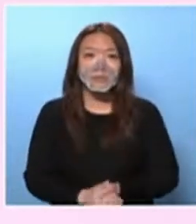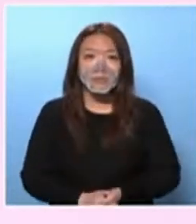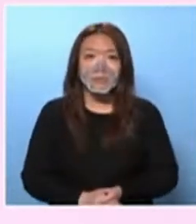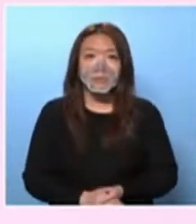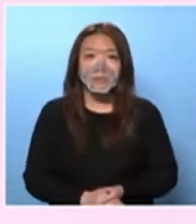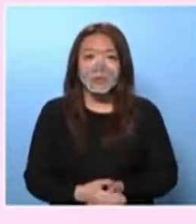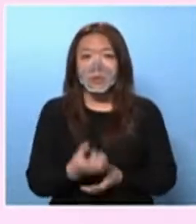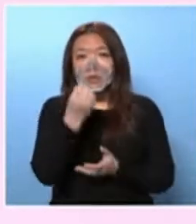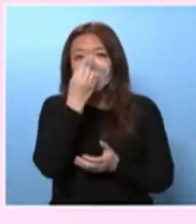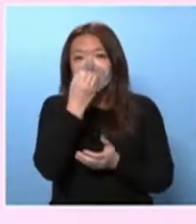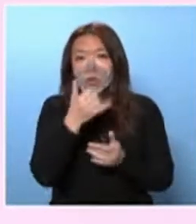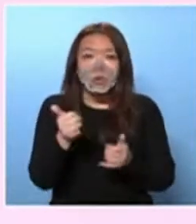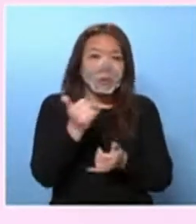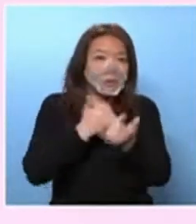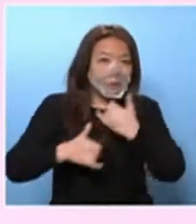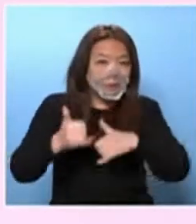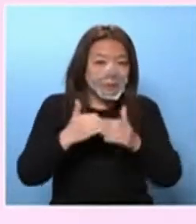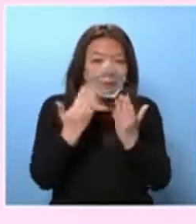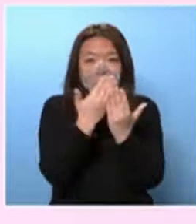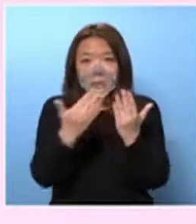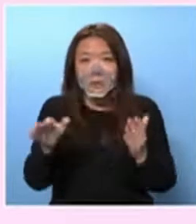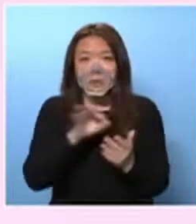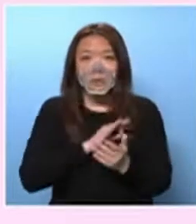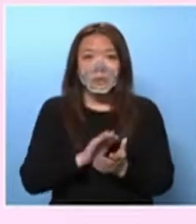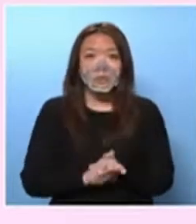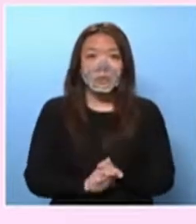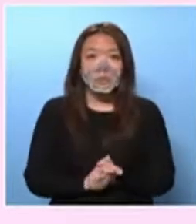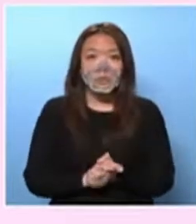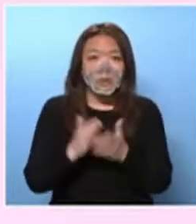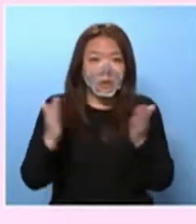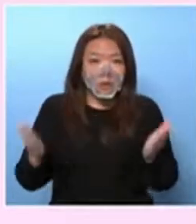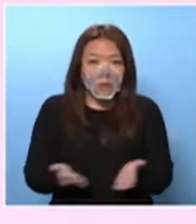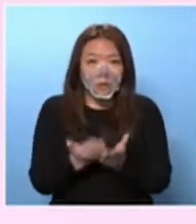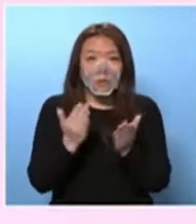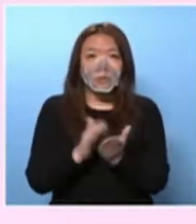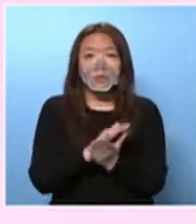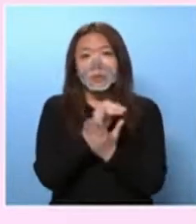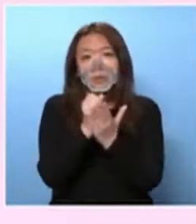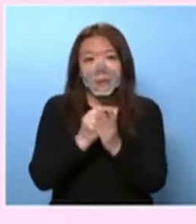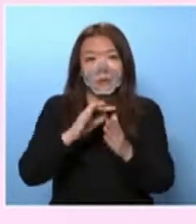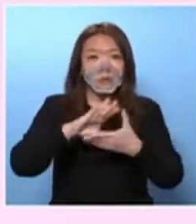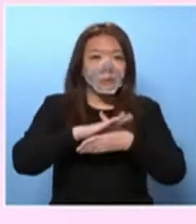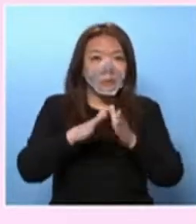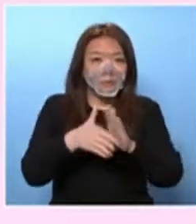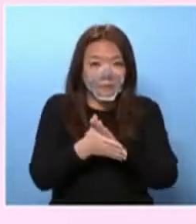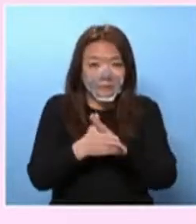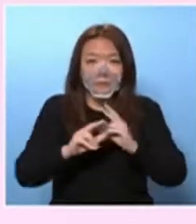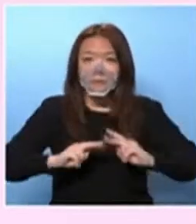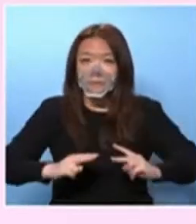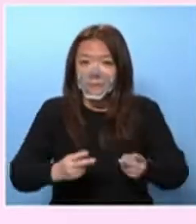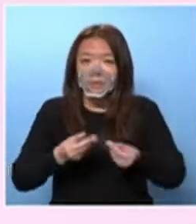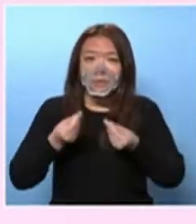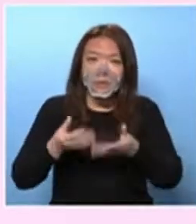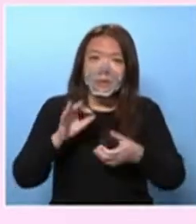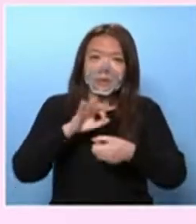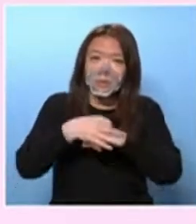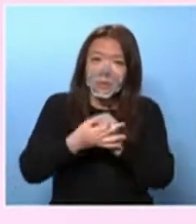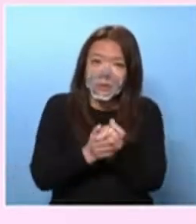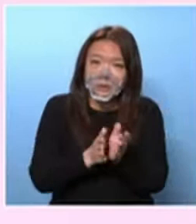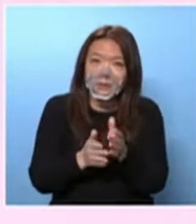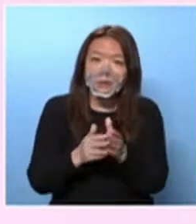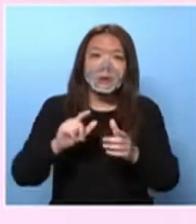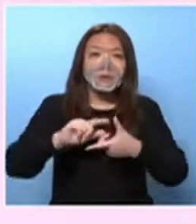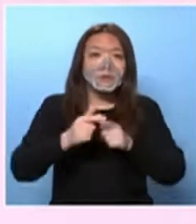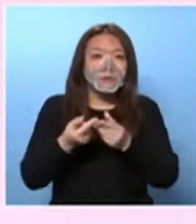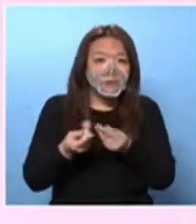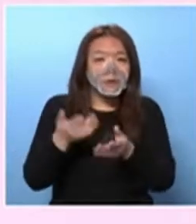and culture. Hong Kong Performing Arts Market. To promote the development of the arts and cultural sector, it